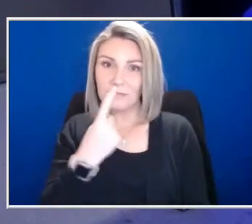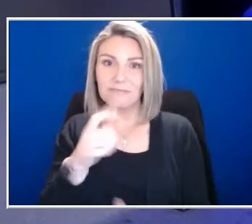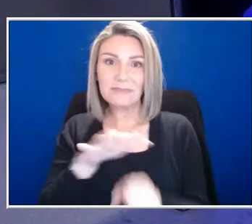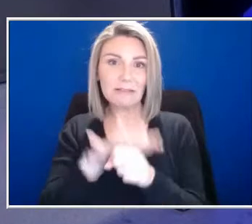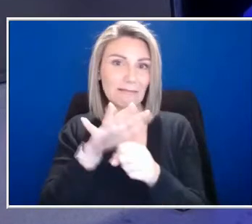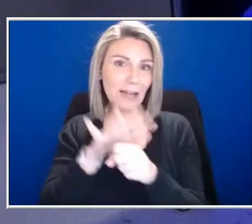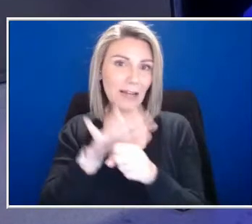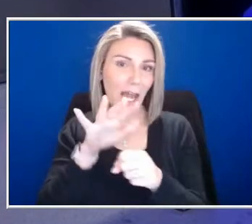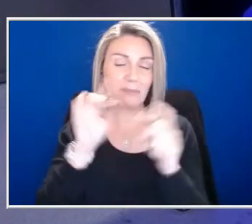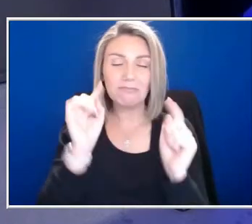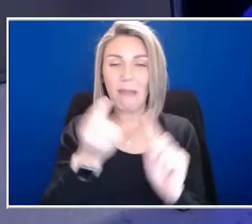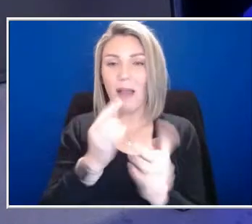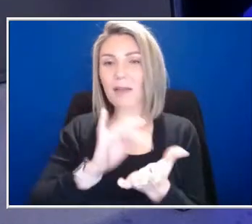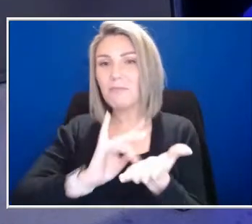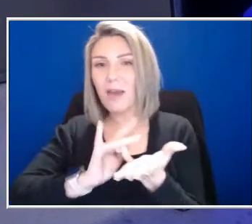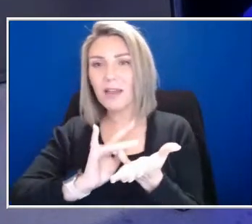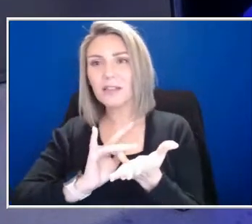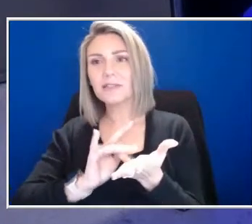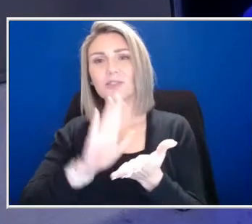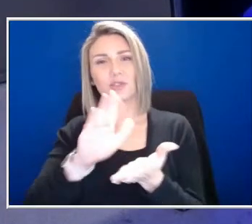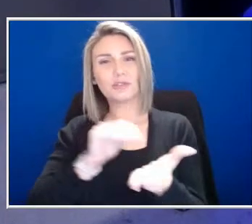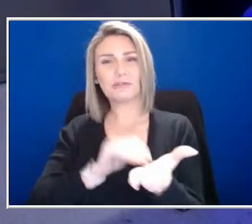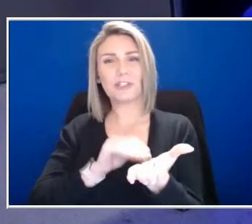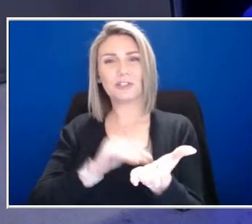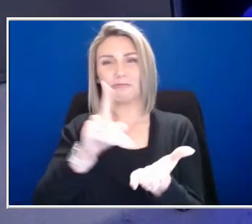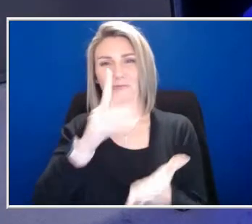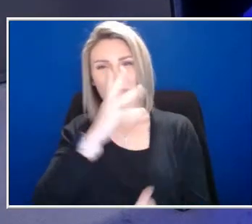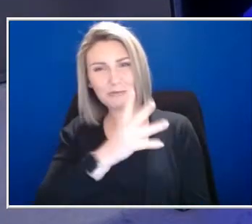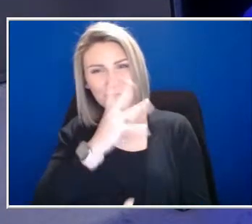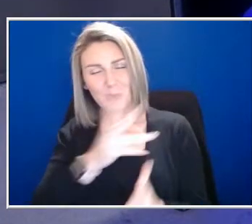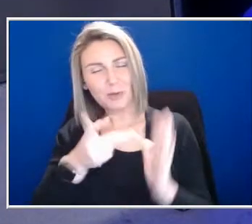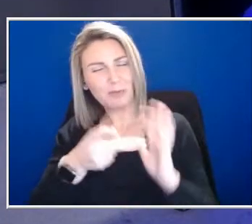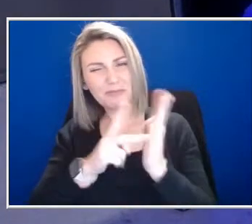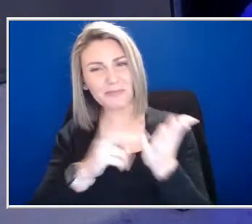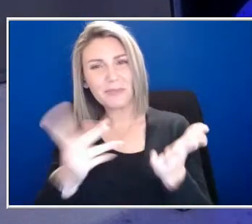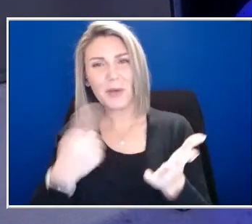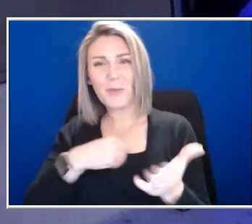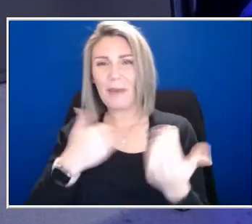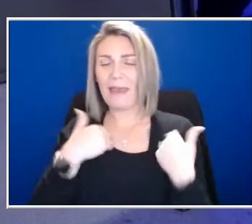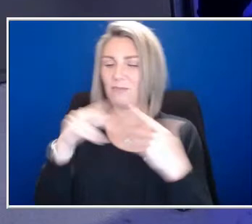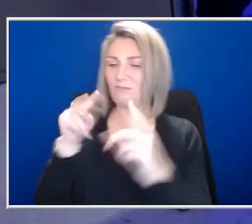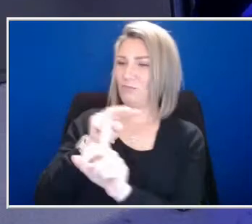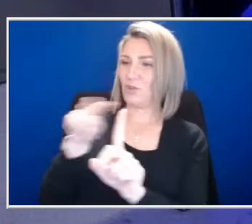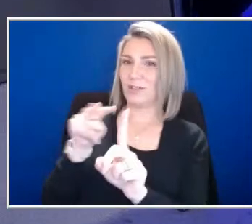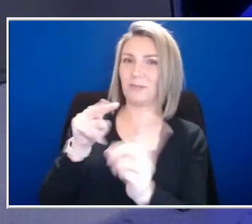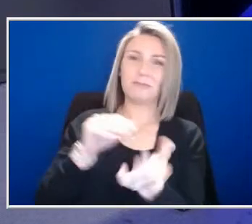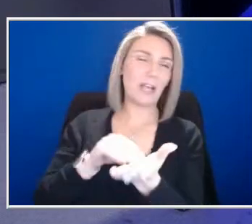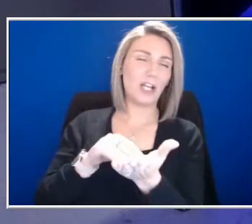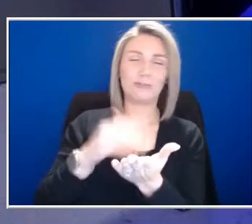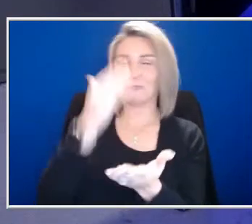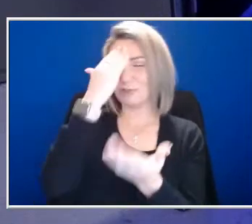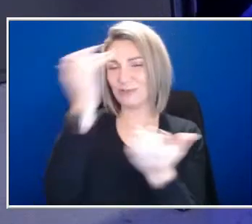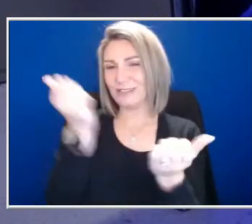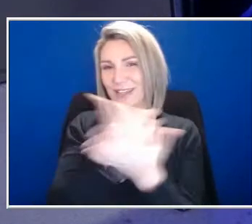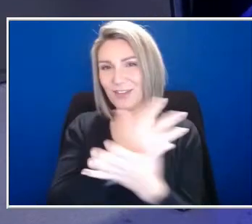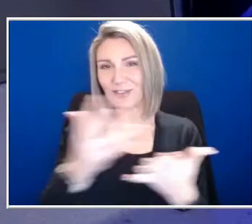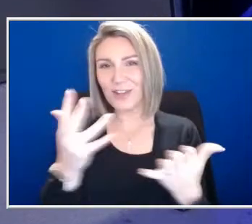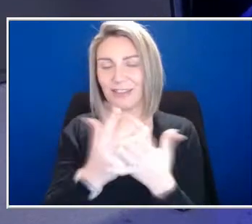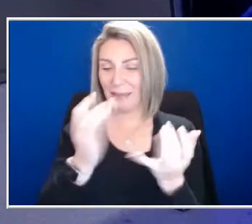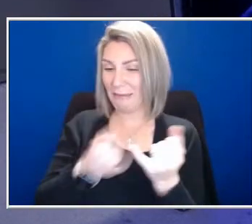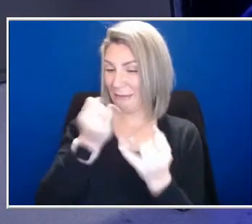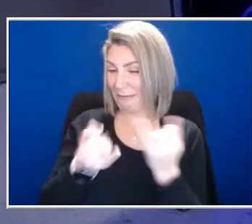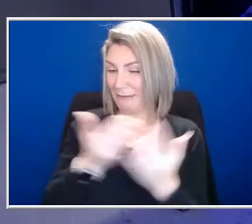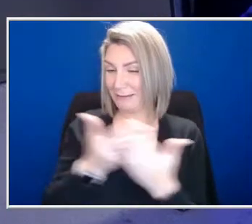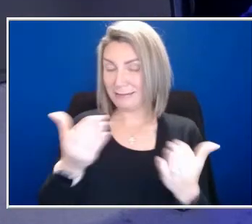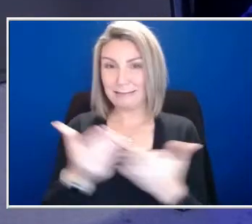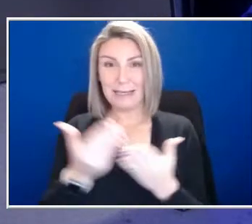What do you mean by you're a doctor, so you ignored it? Because I think we have this perception that doctors know all. The last thing they're going to do is let something slide.